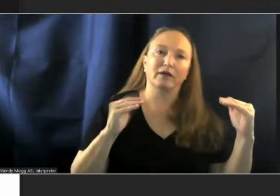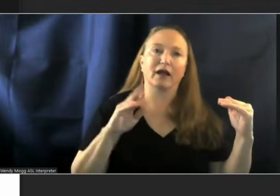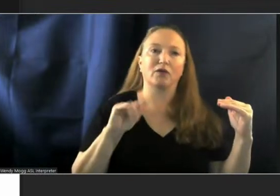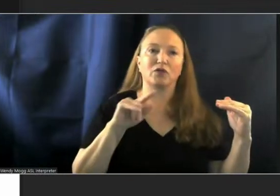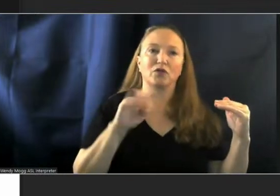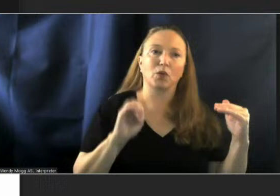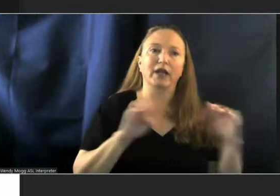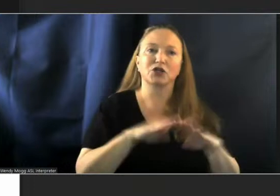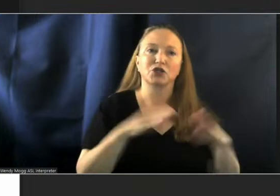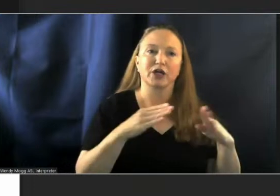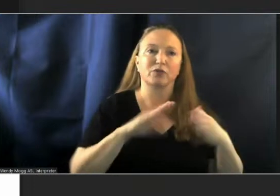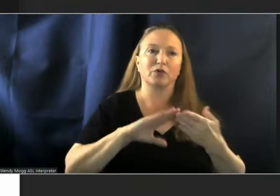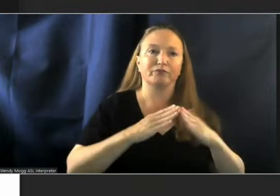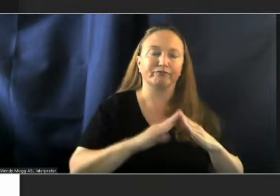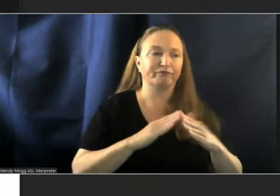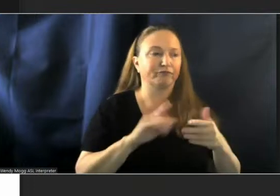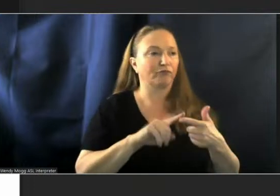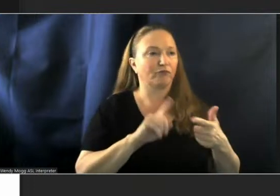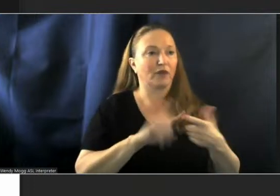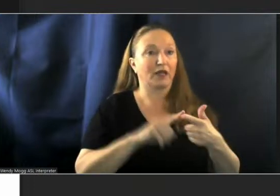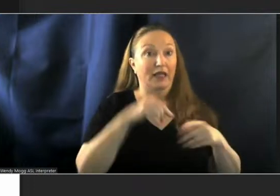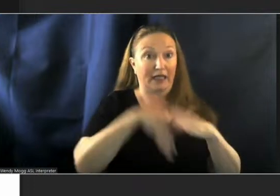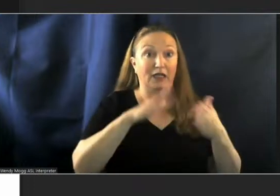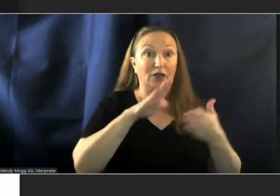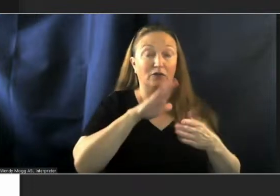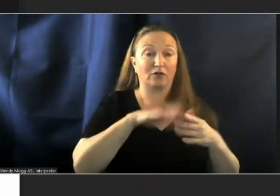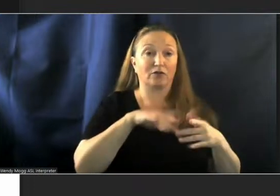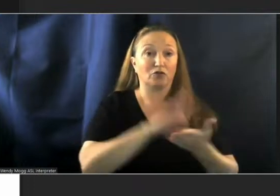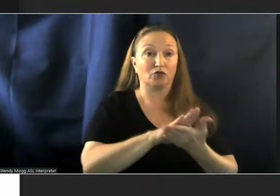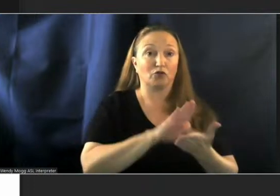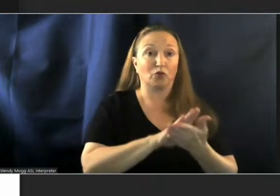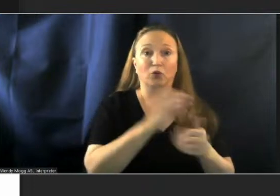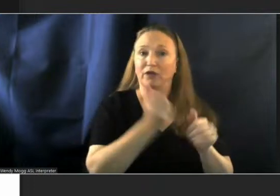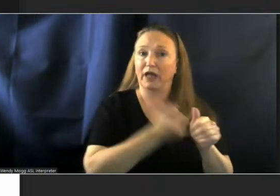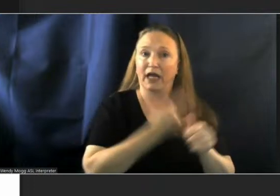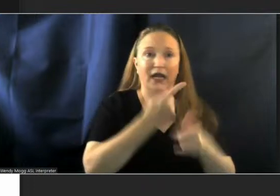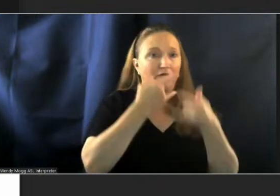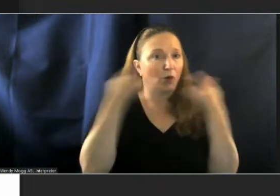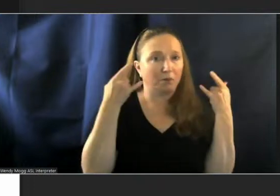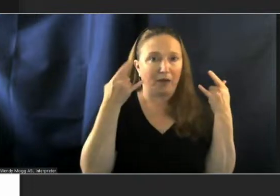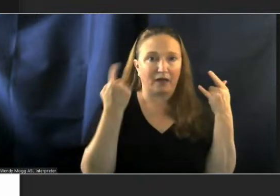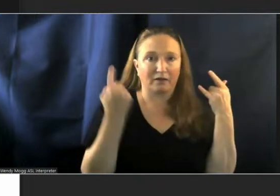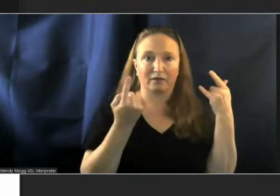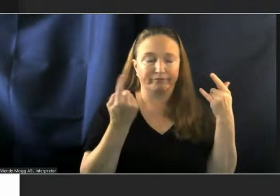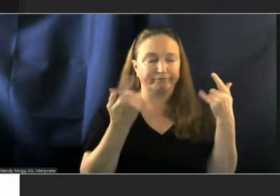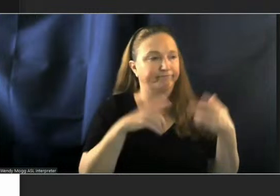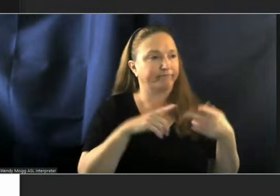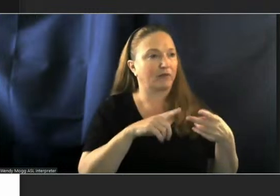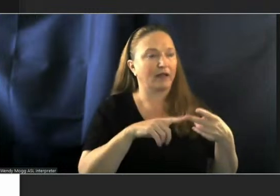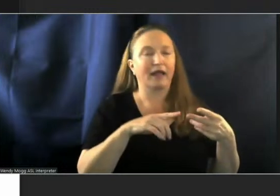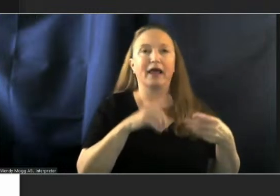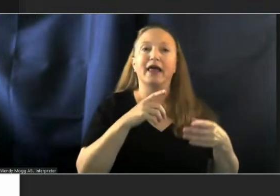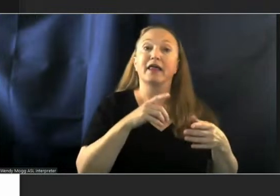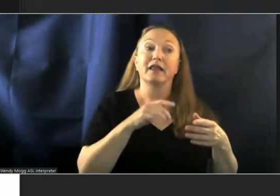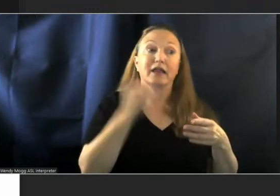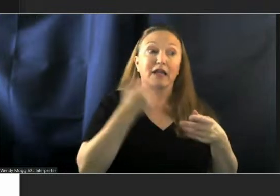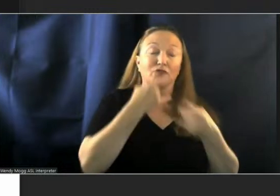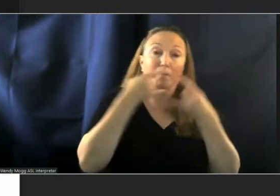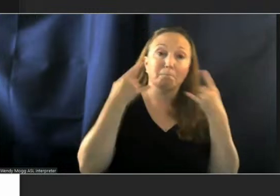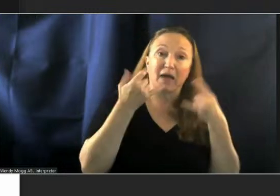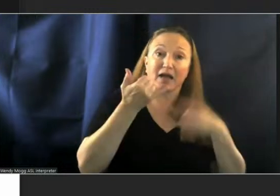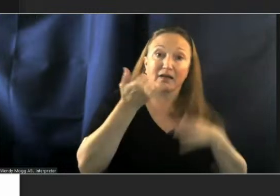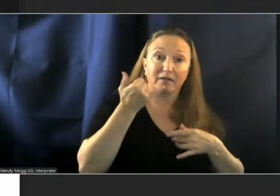community, universal masking in schools, which enables us to do no minimum physical distancing in the